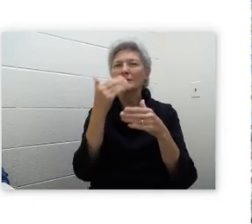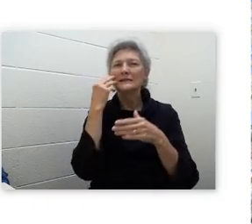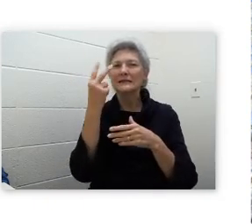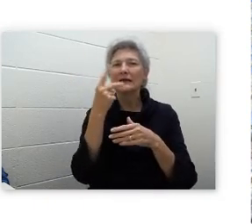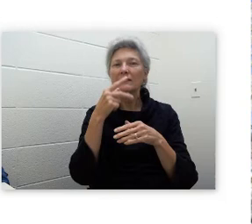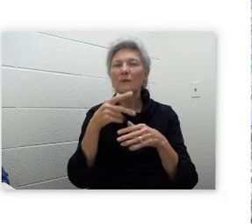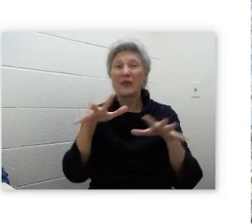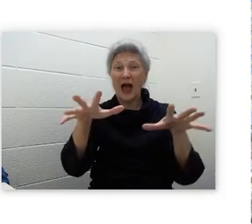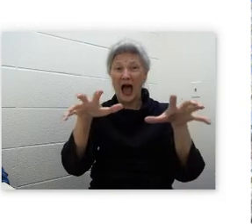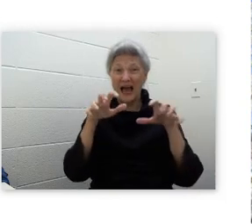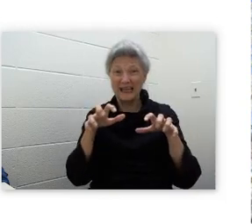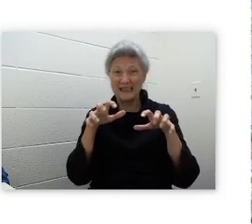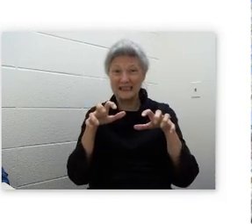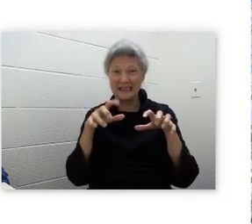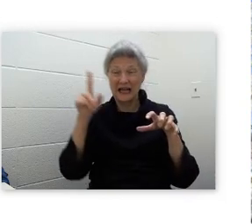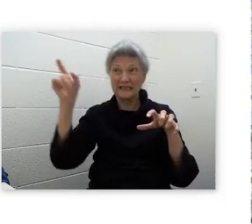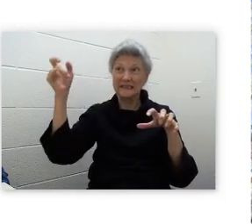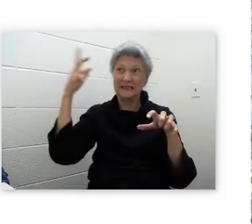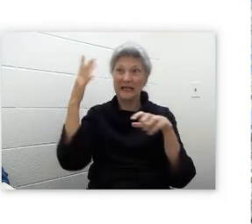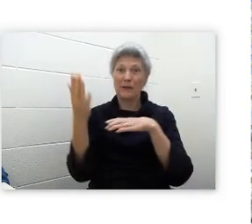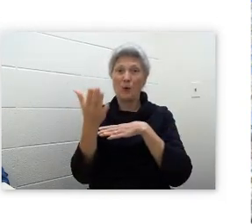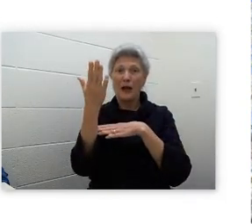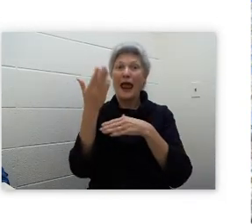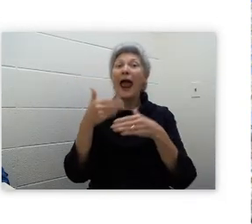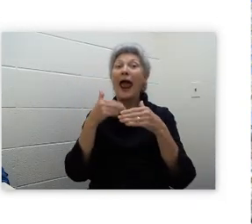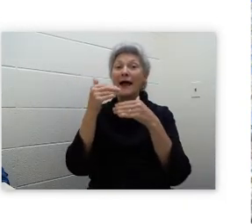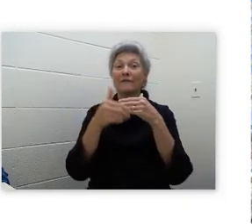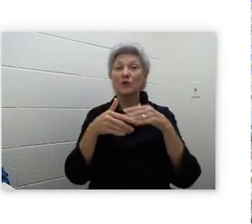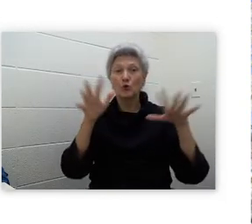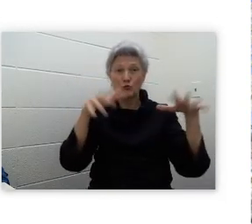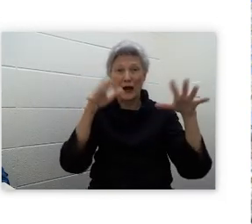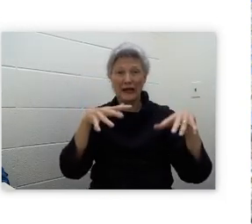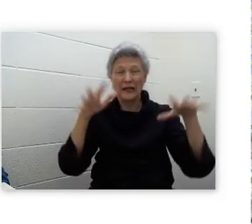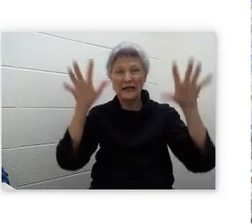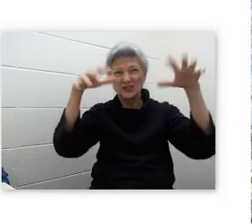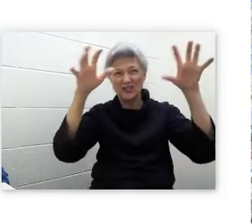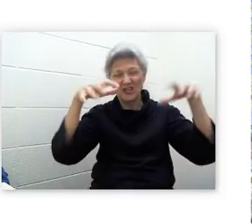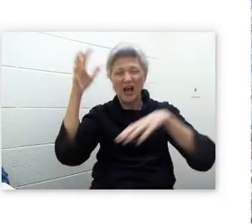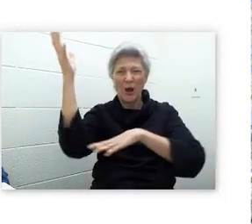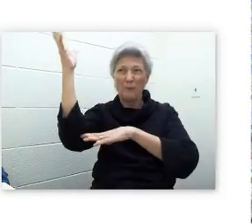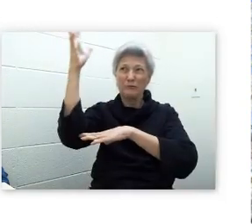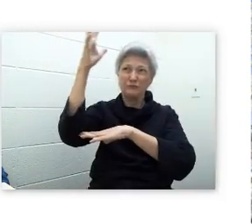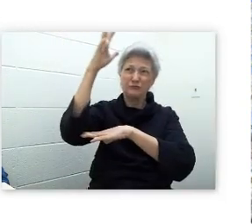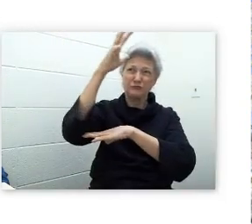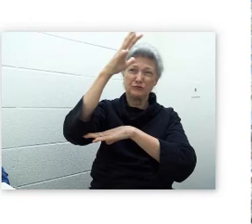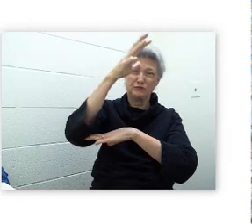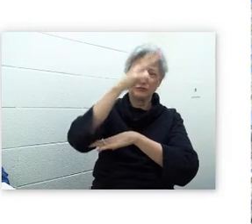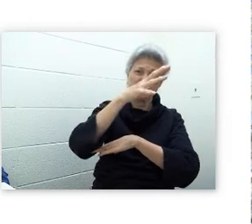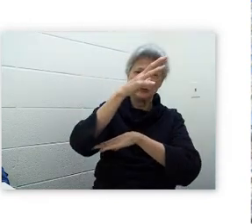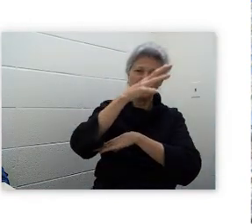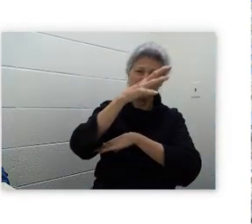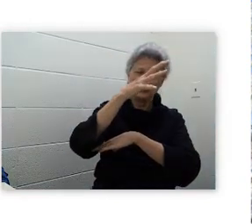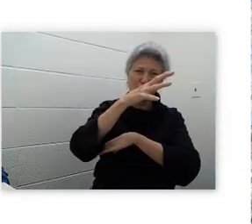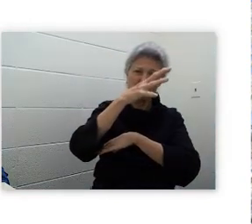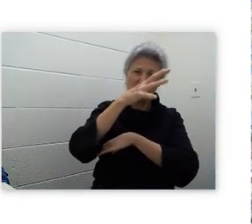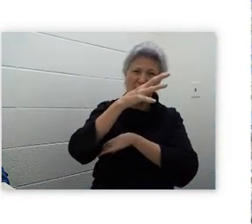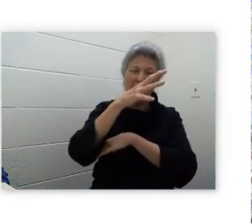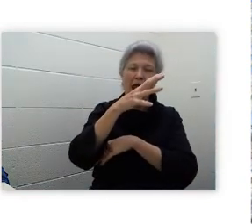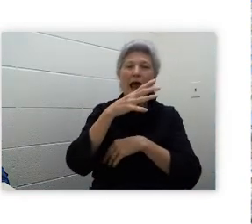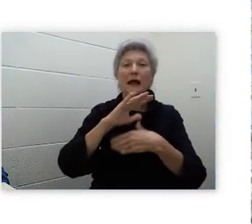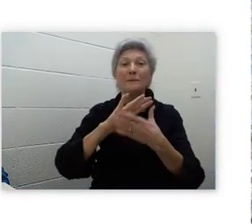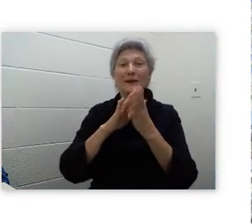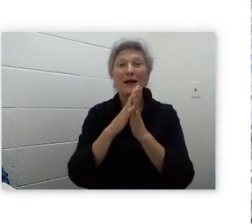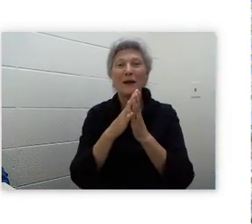sunny winter morning after a rain. They click upon themselves as the breezes rise and turn